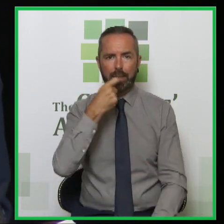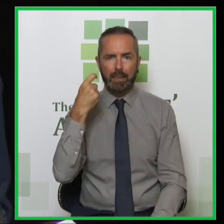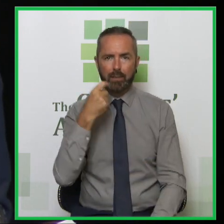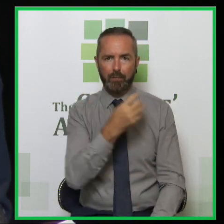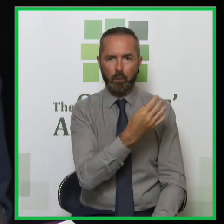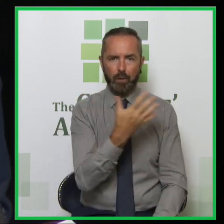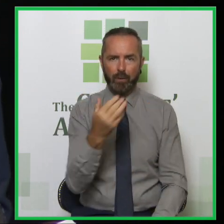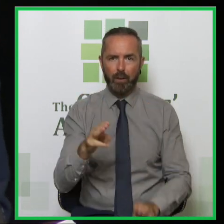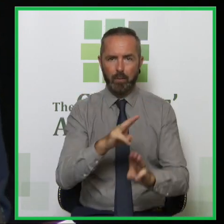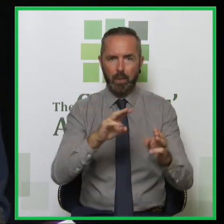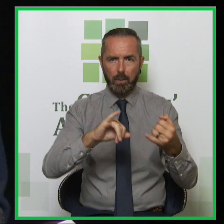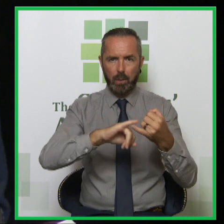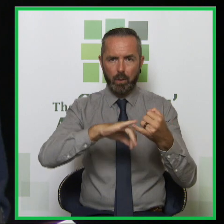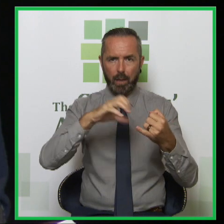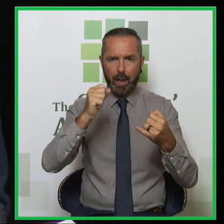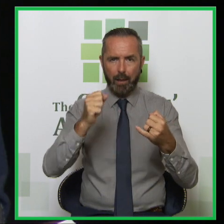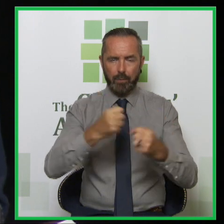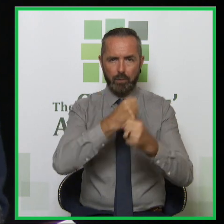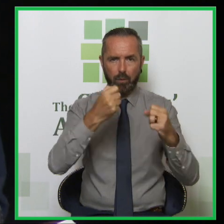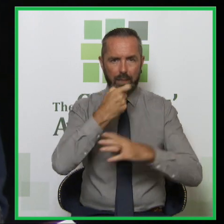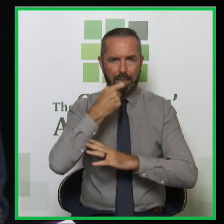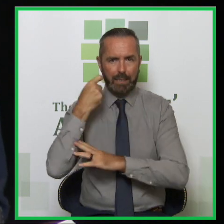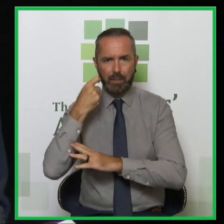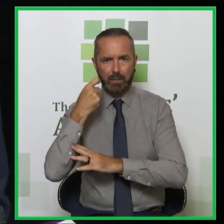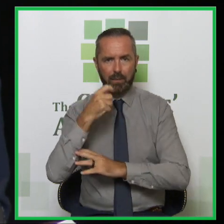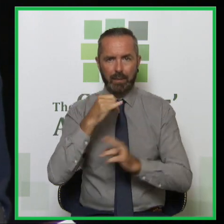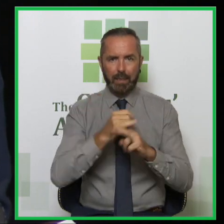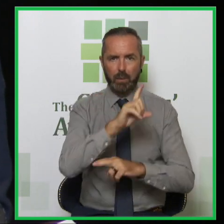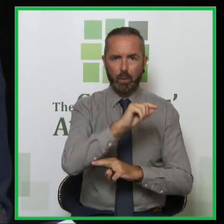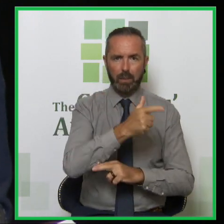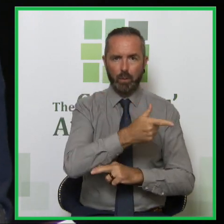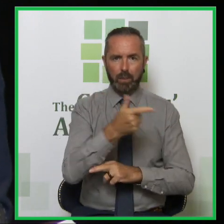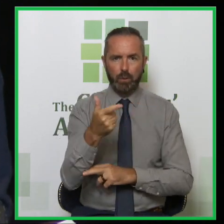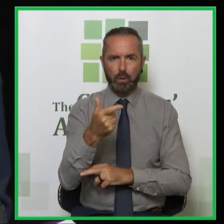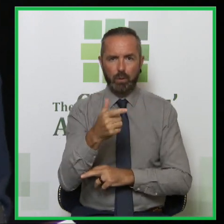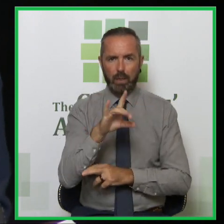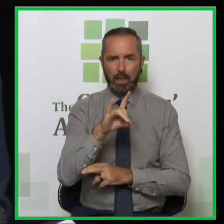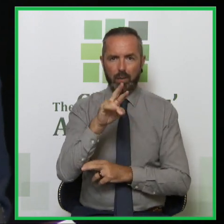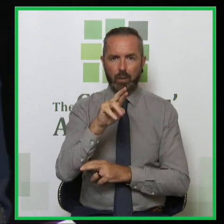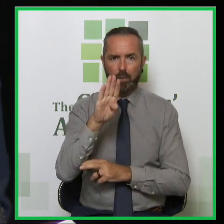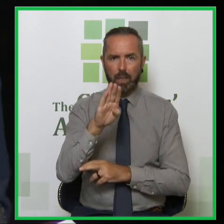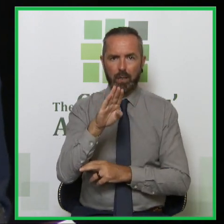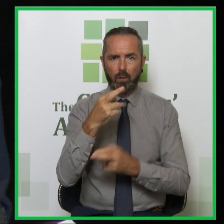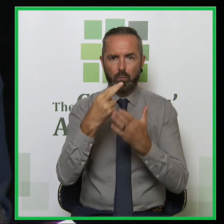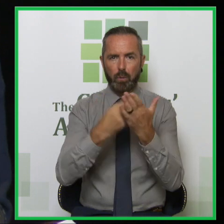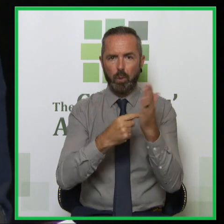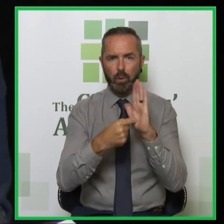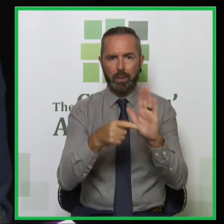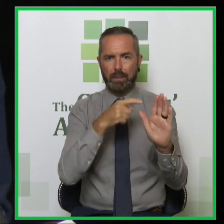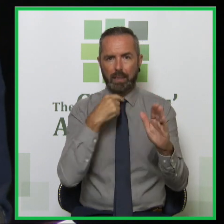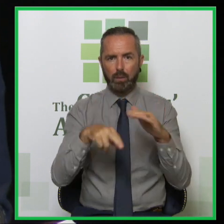use disorders in the latest data. And in 2022, the HRB report that our under-18s account